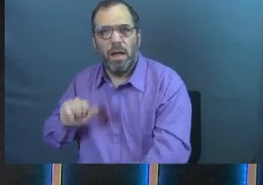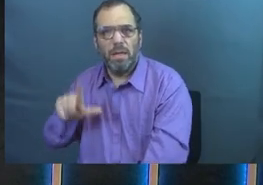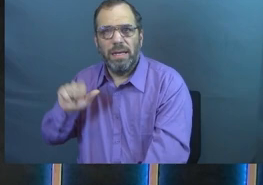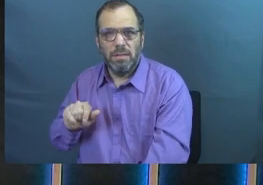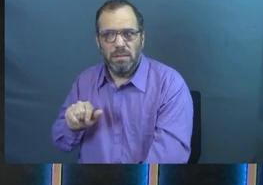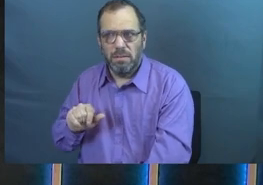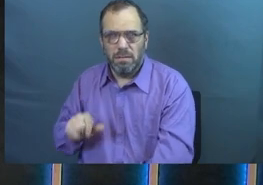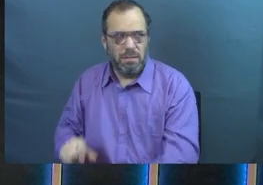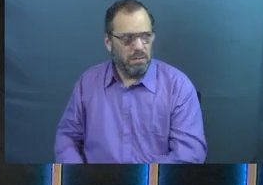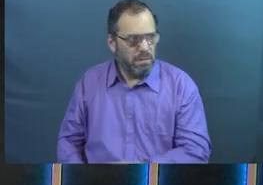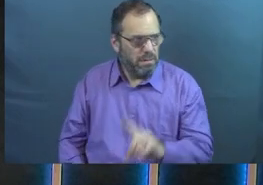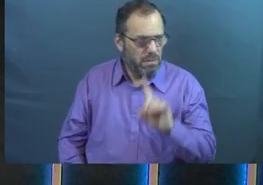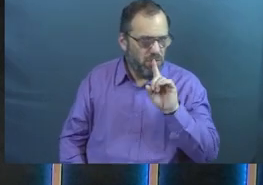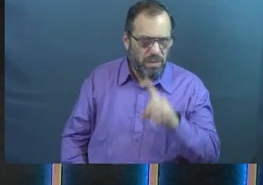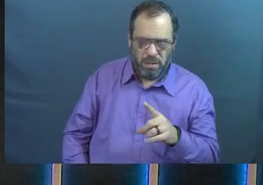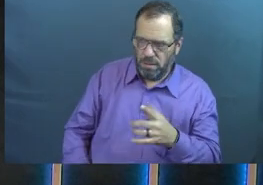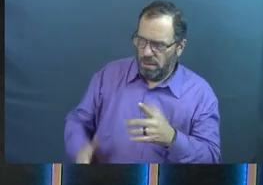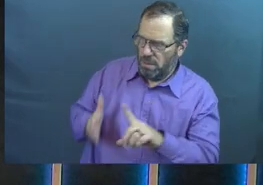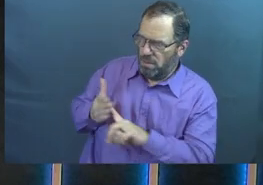Is this real enough?